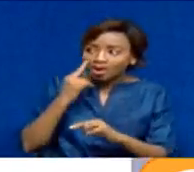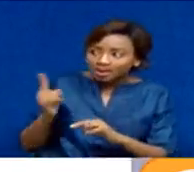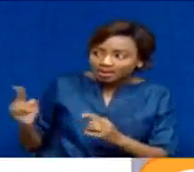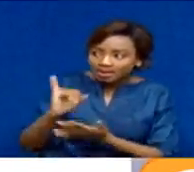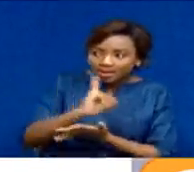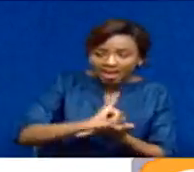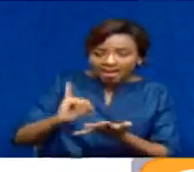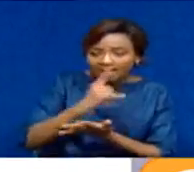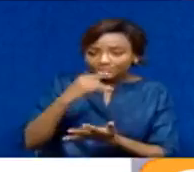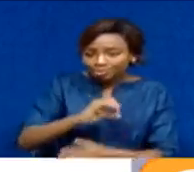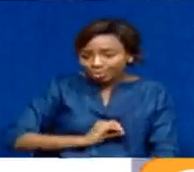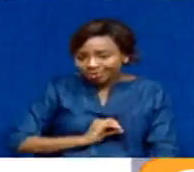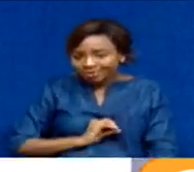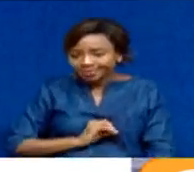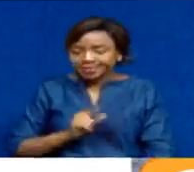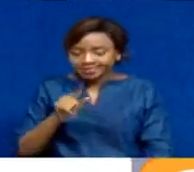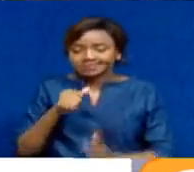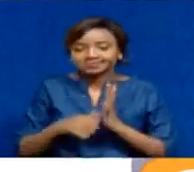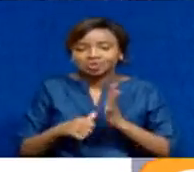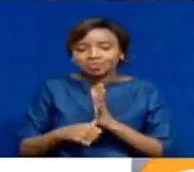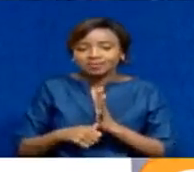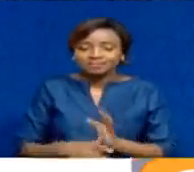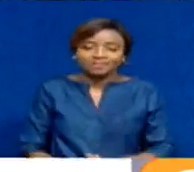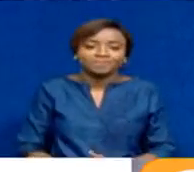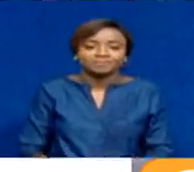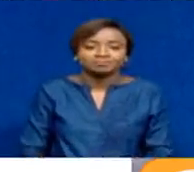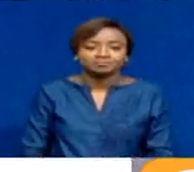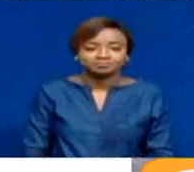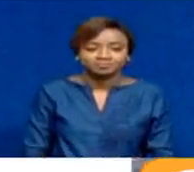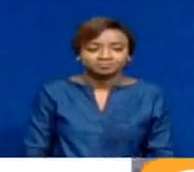the Migingo and Mageta Islands a prominent feature. Marianne Mbura, Citizen TV.